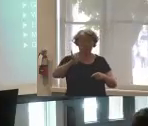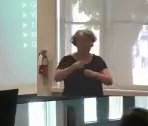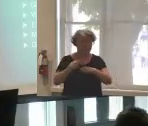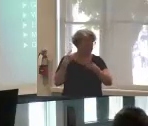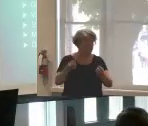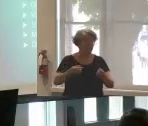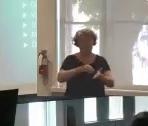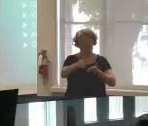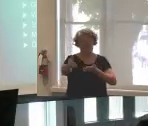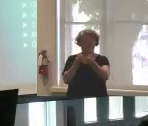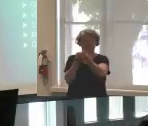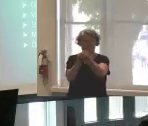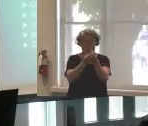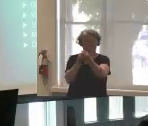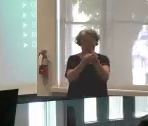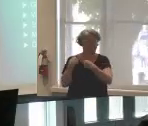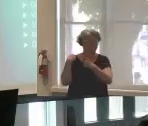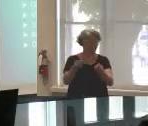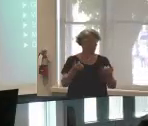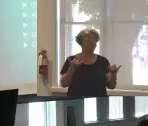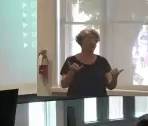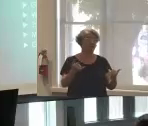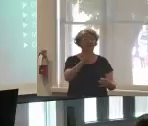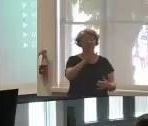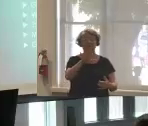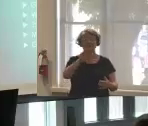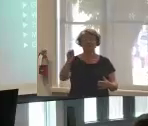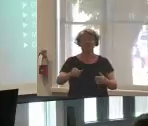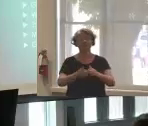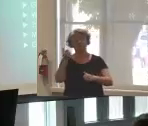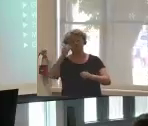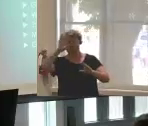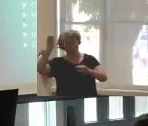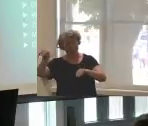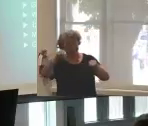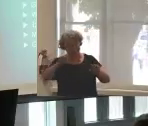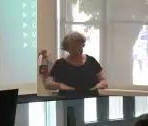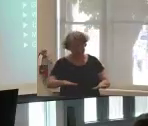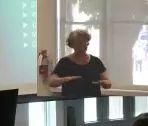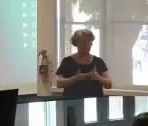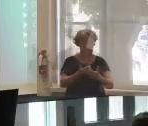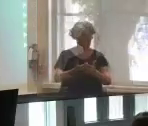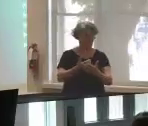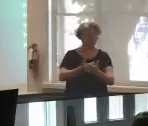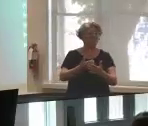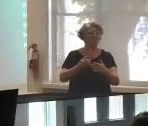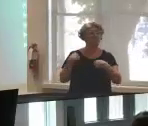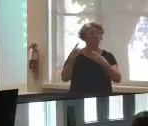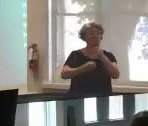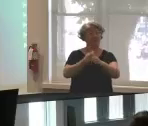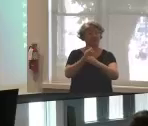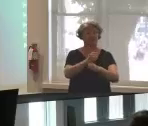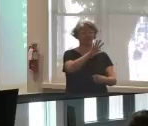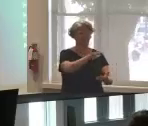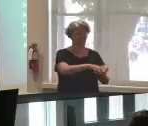newcomers youth in that time. Today, 45% of our clients are newcomers, Over the years, we've matched over